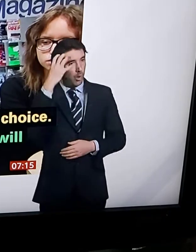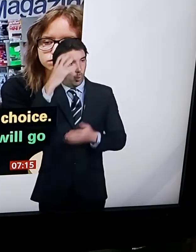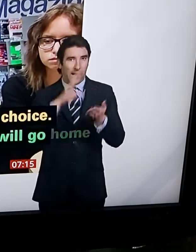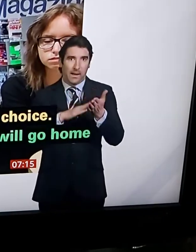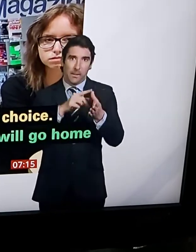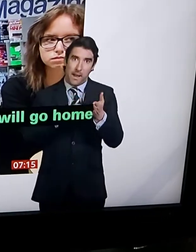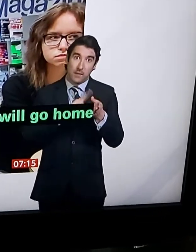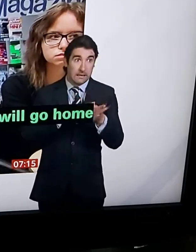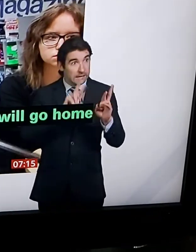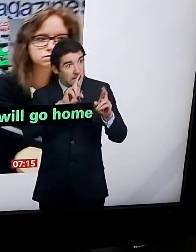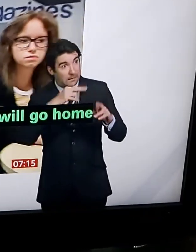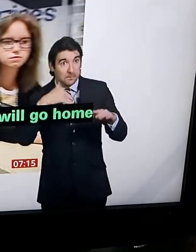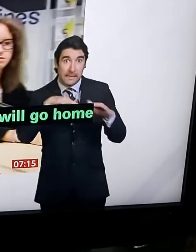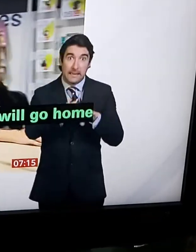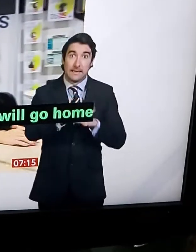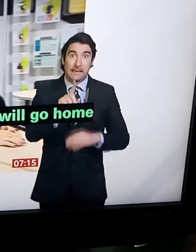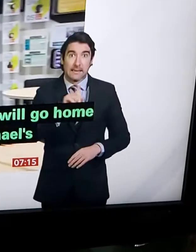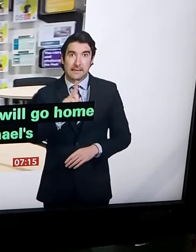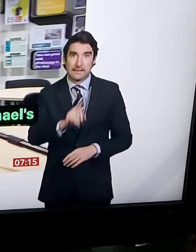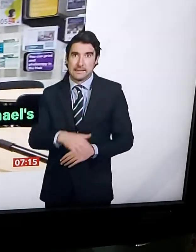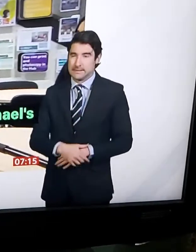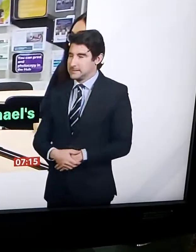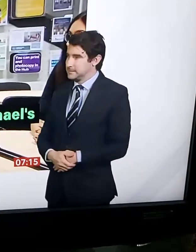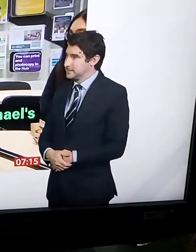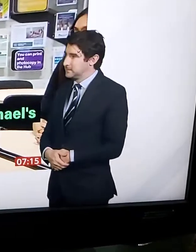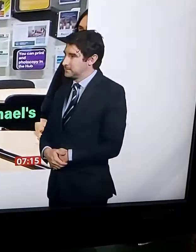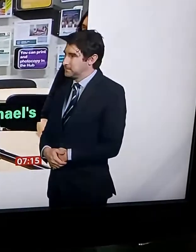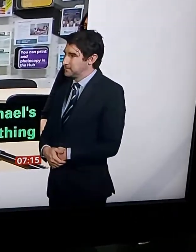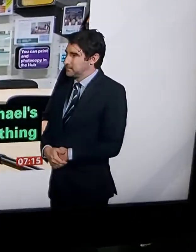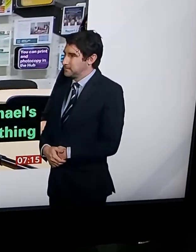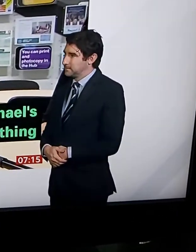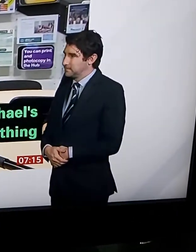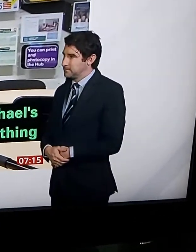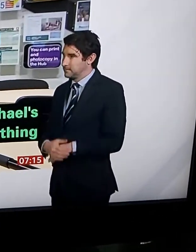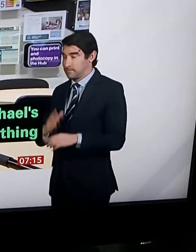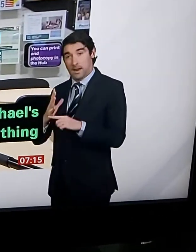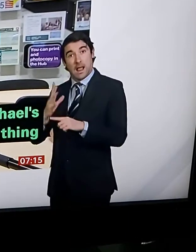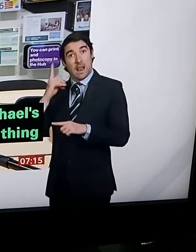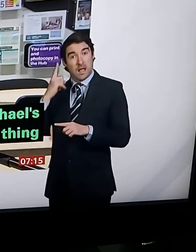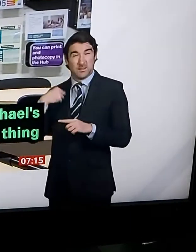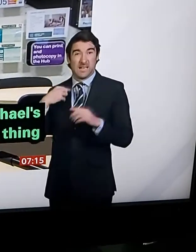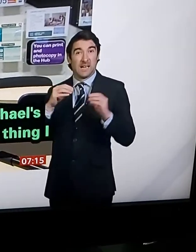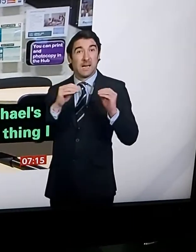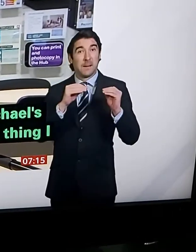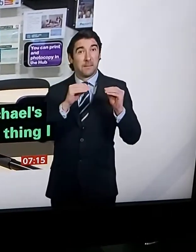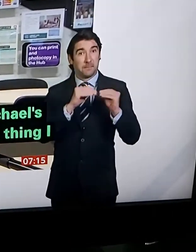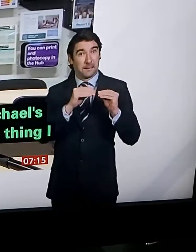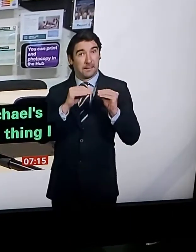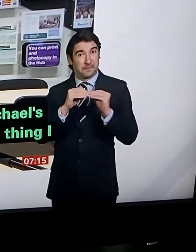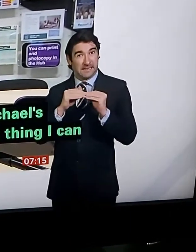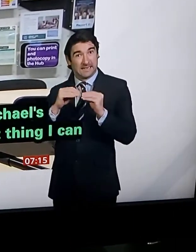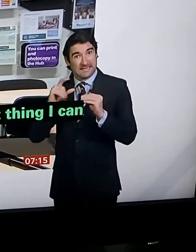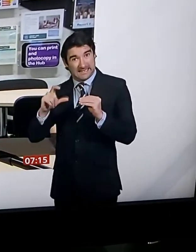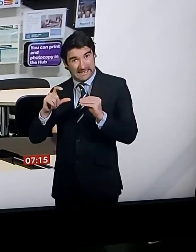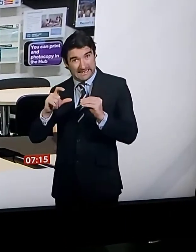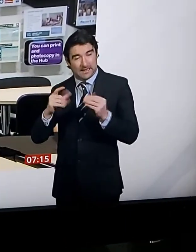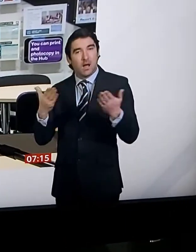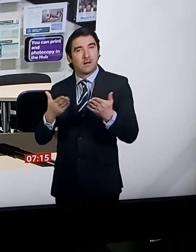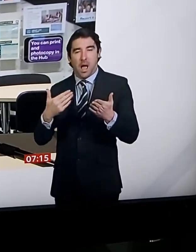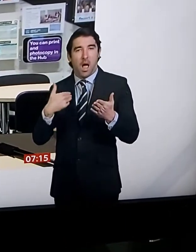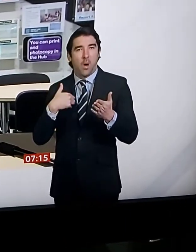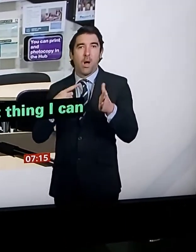really. Yeah. Okay. How about you, Wictoria? So last week I got a BBC, and now my grades are ABB. So it doesn't really impact what I